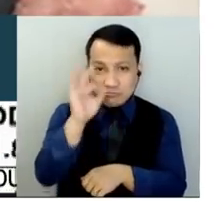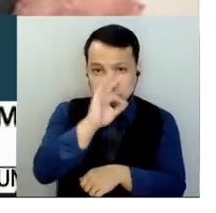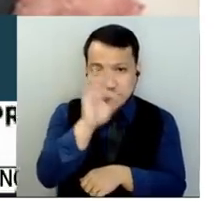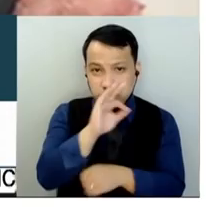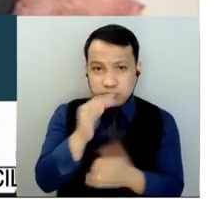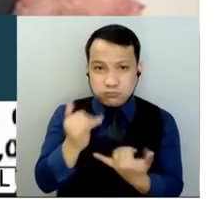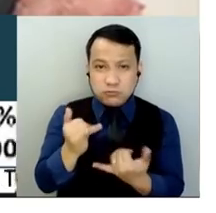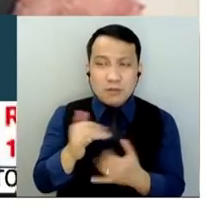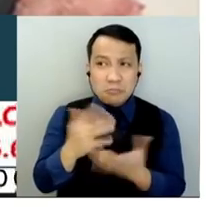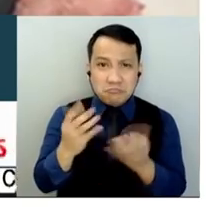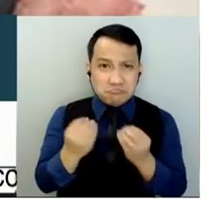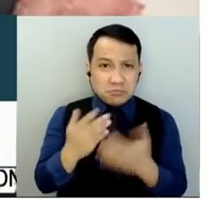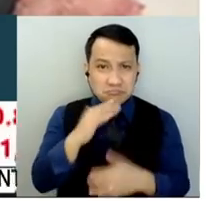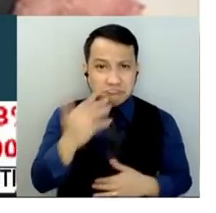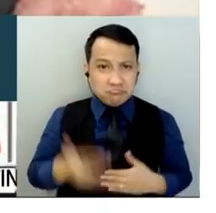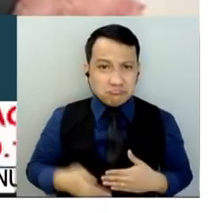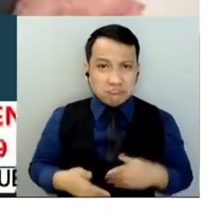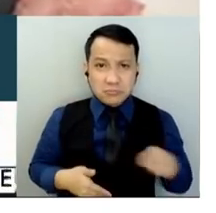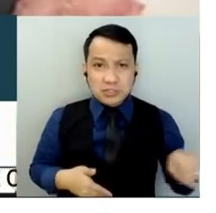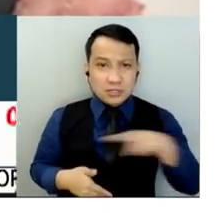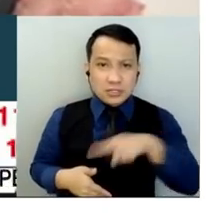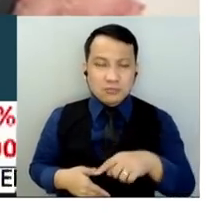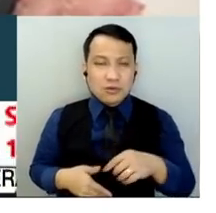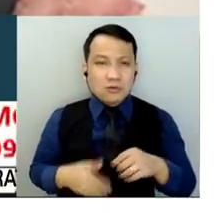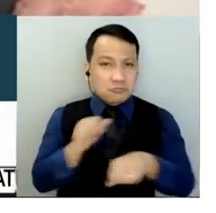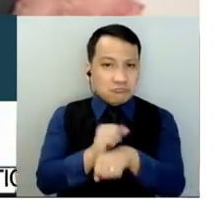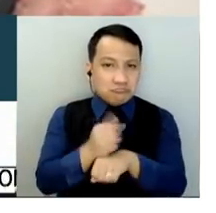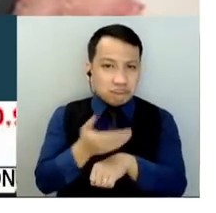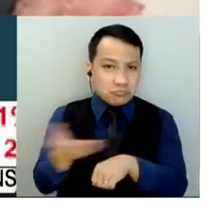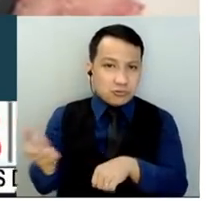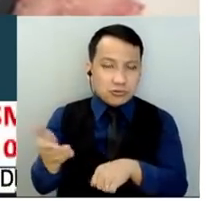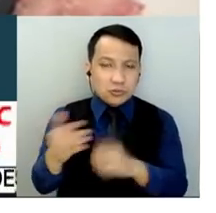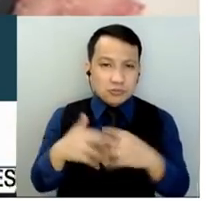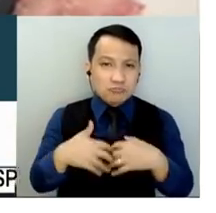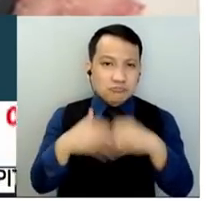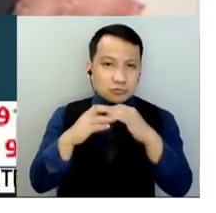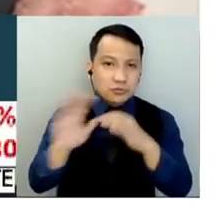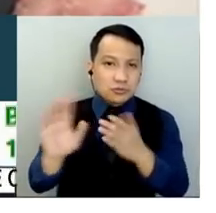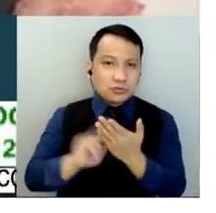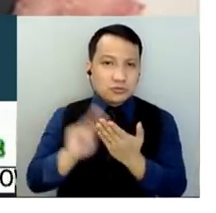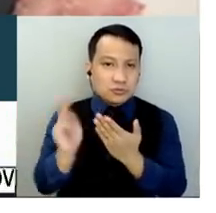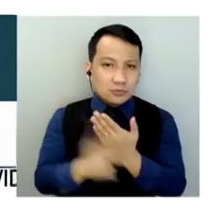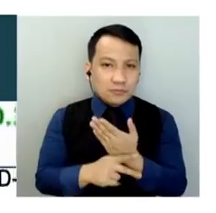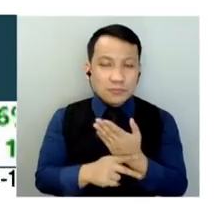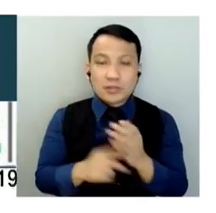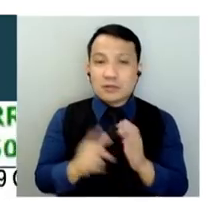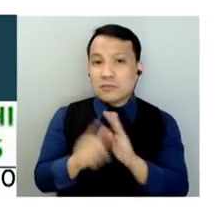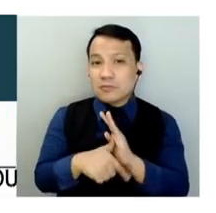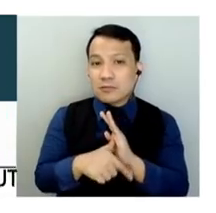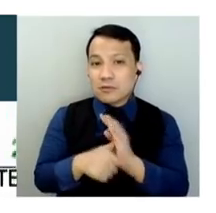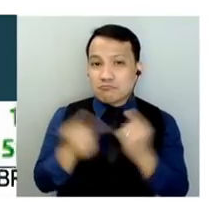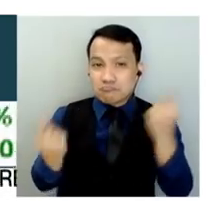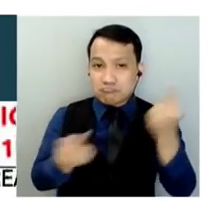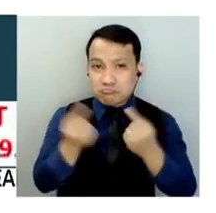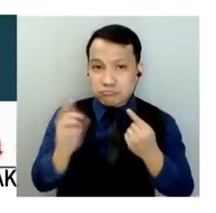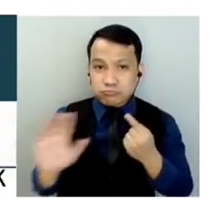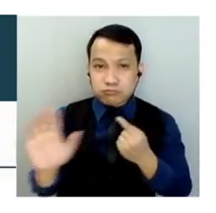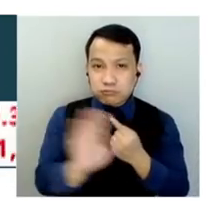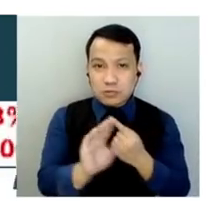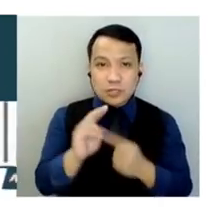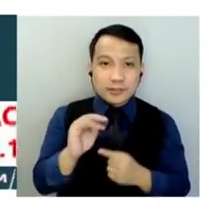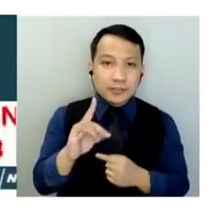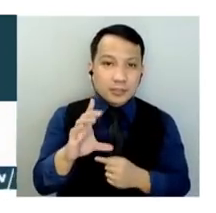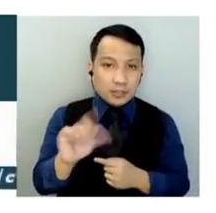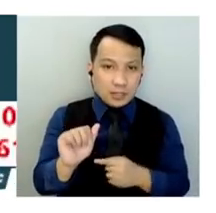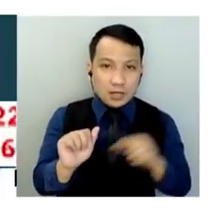would welcome the idea of working in a construction project. Later on, we're going to talk about the concerns of NEDA's